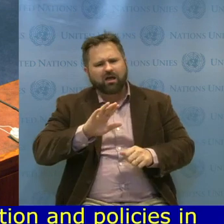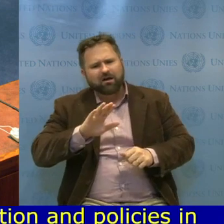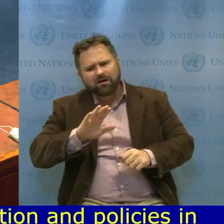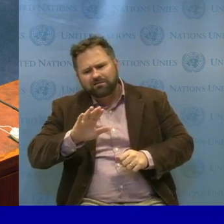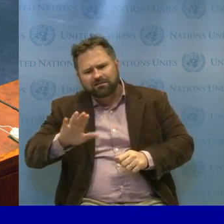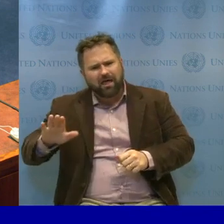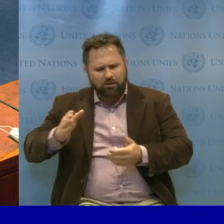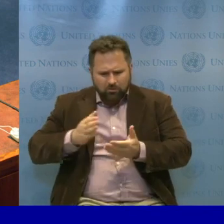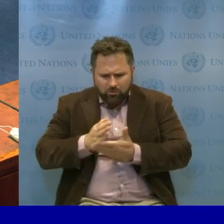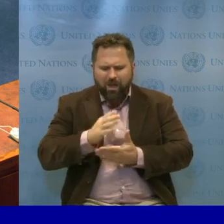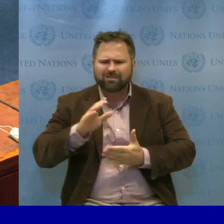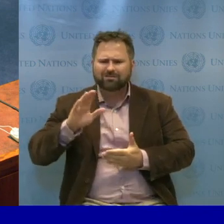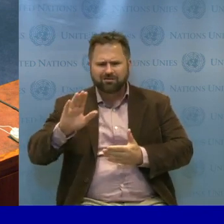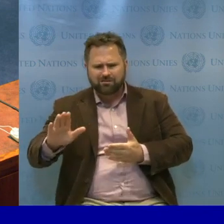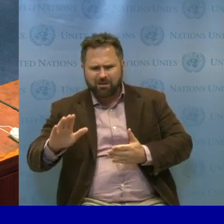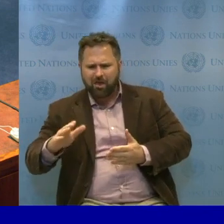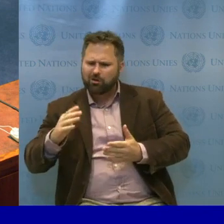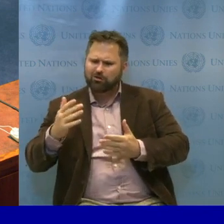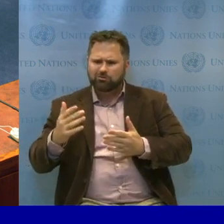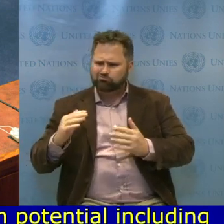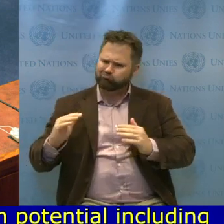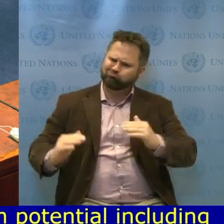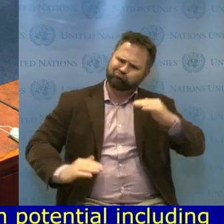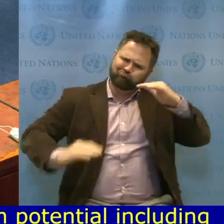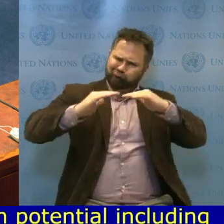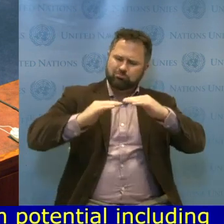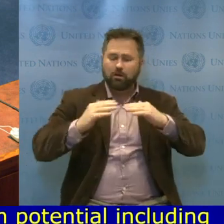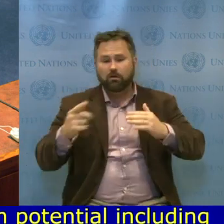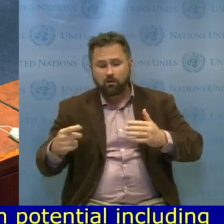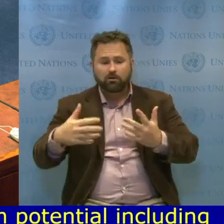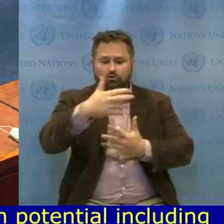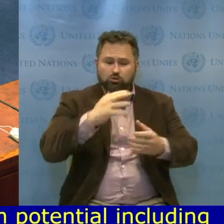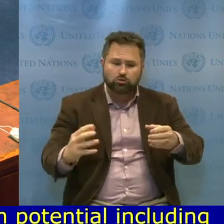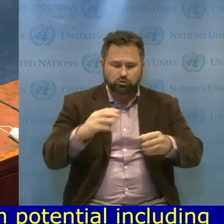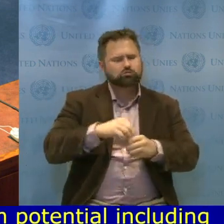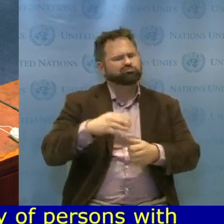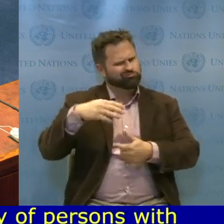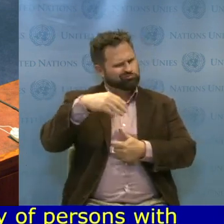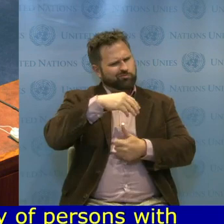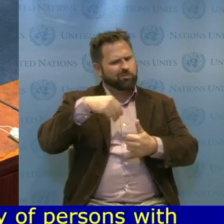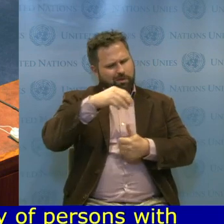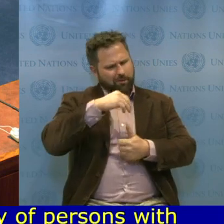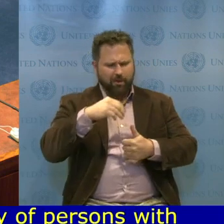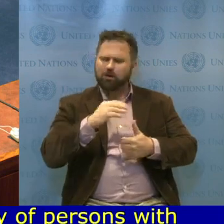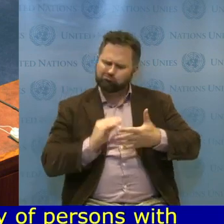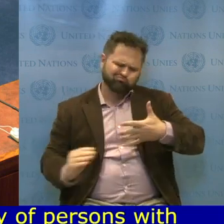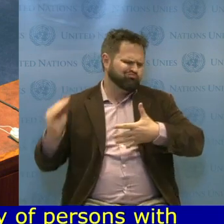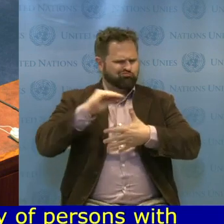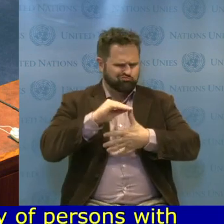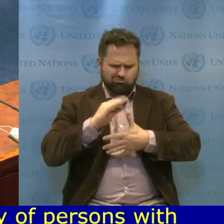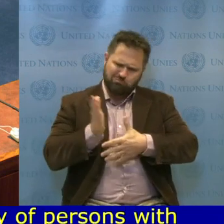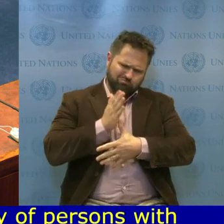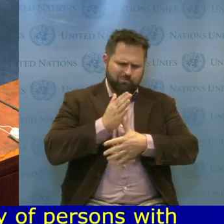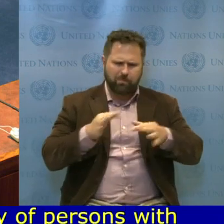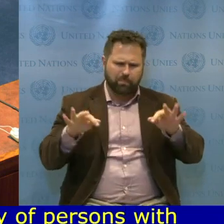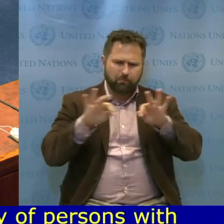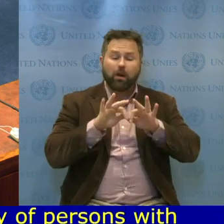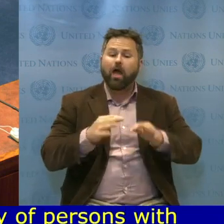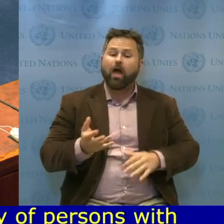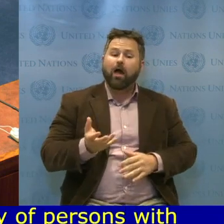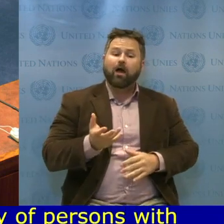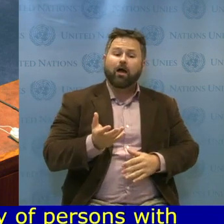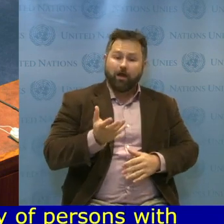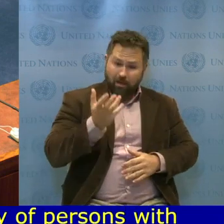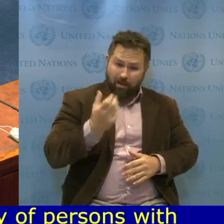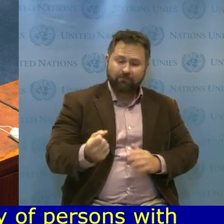social inclusion, are among the priorities of the Armenian government. Armenia aims to elaborate more targeted state employment policies, introduce new programs